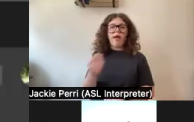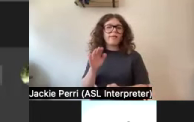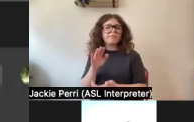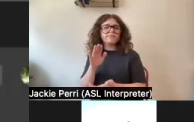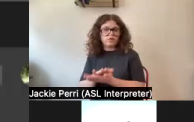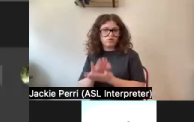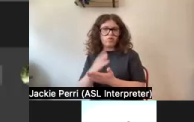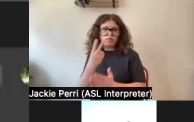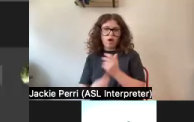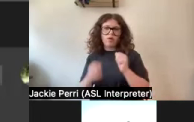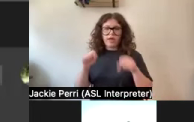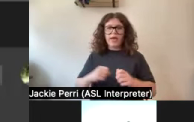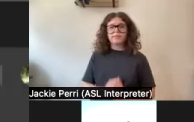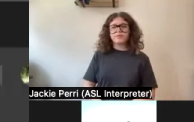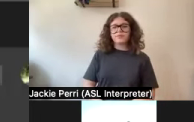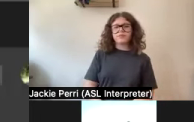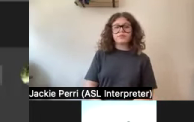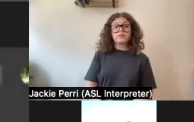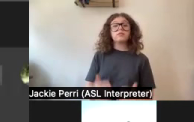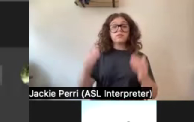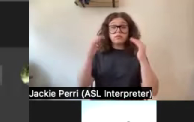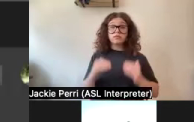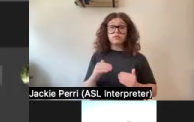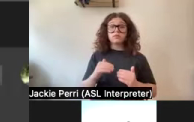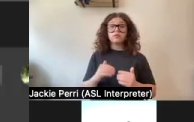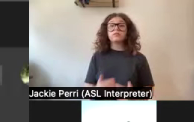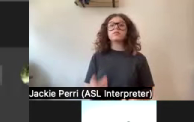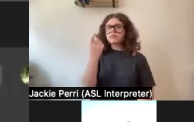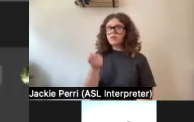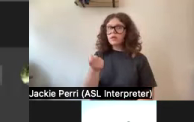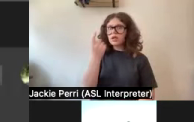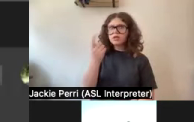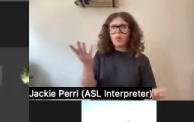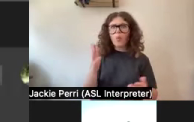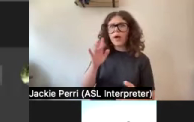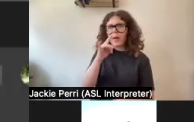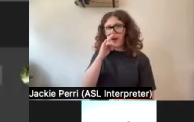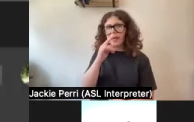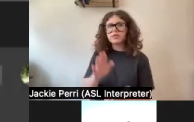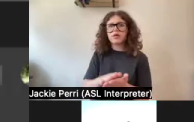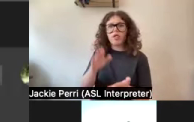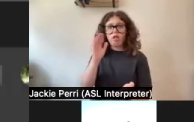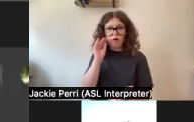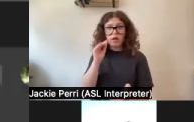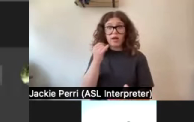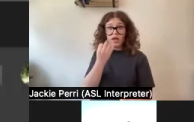Another step that you can take is understanding what your kids are learning. So if you are a parent where you're